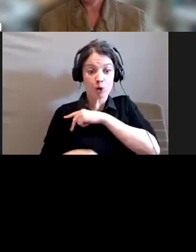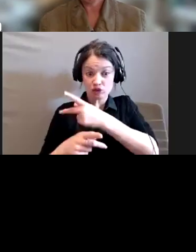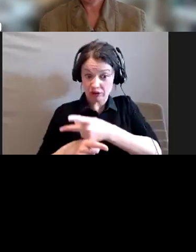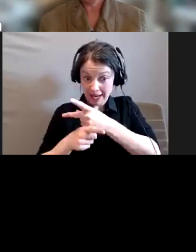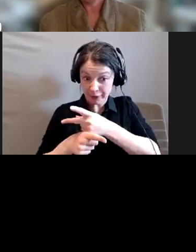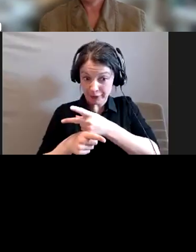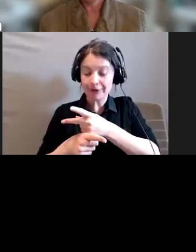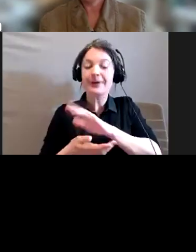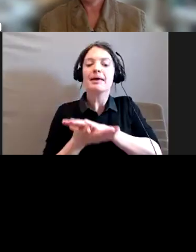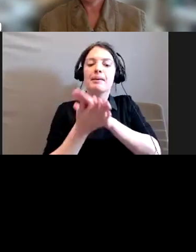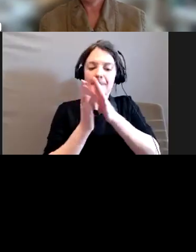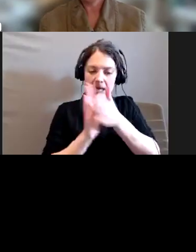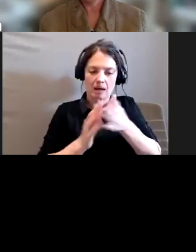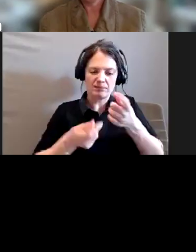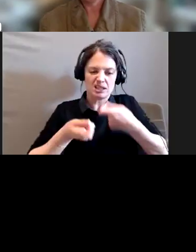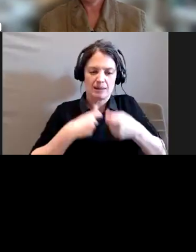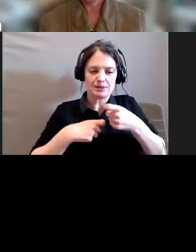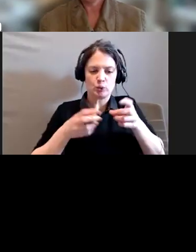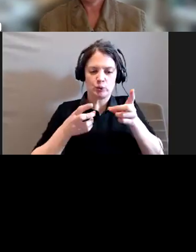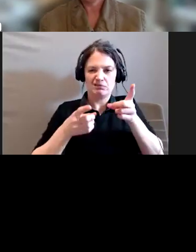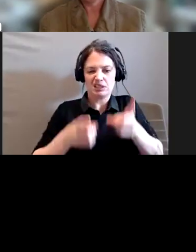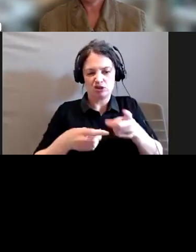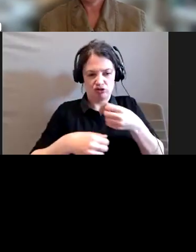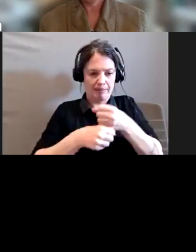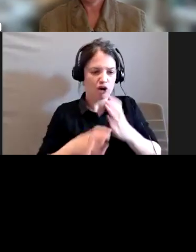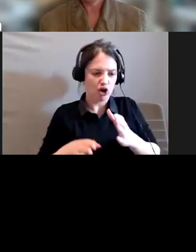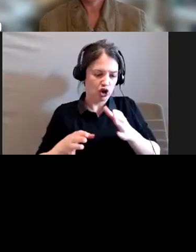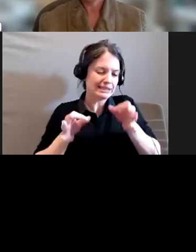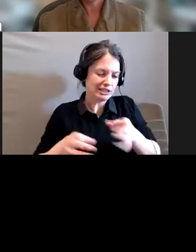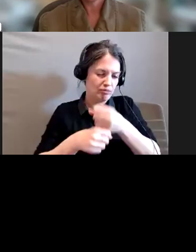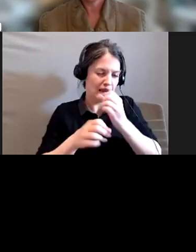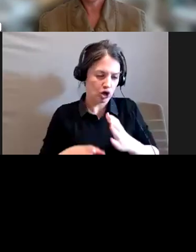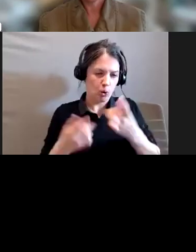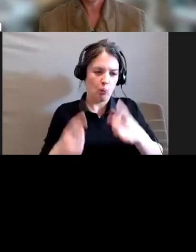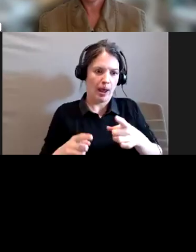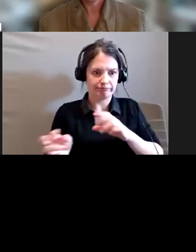substitute decision-making instrument once it activates. Uh, it's